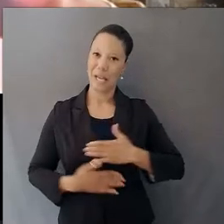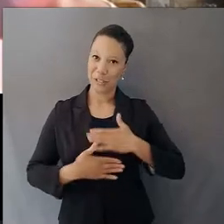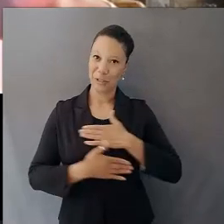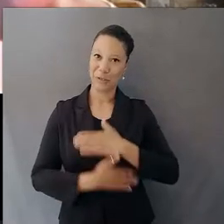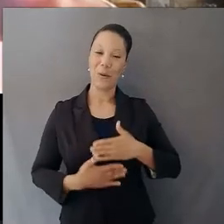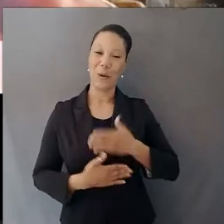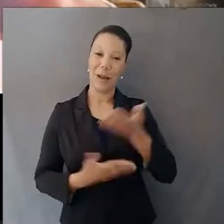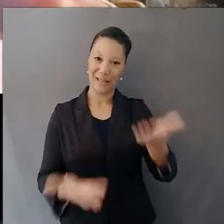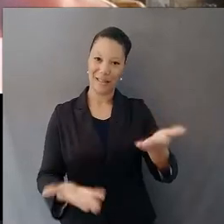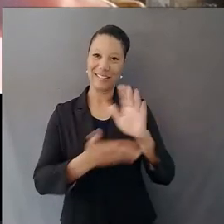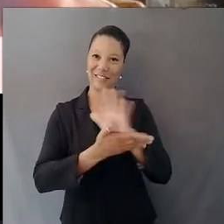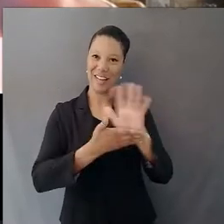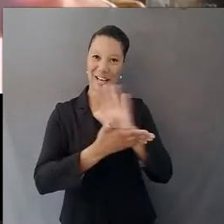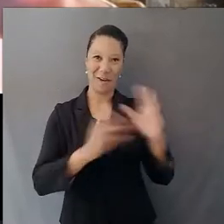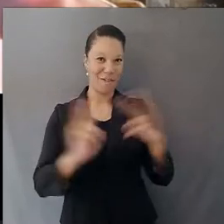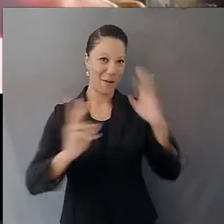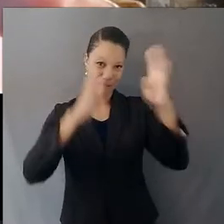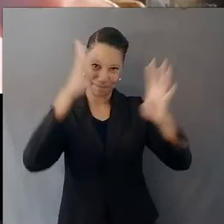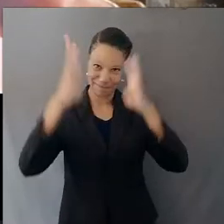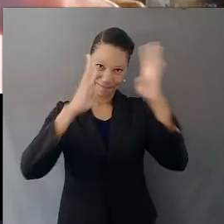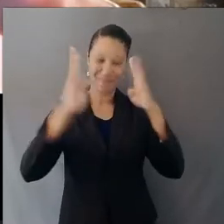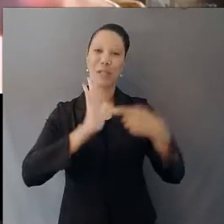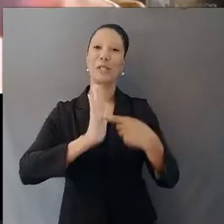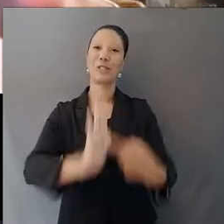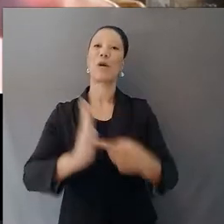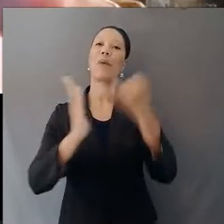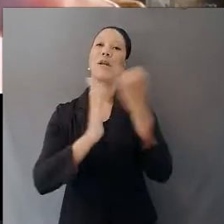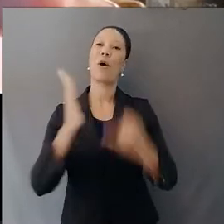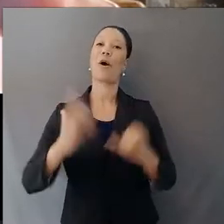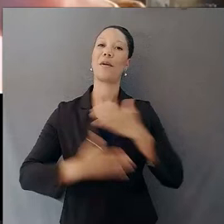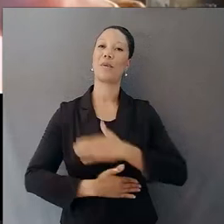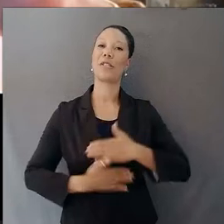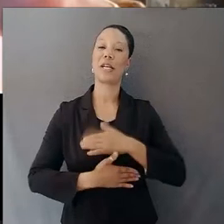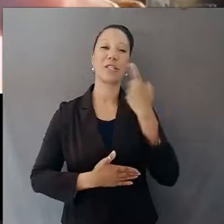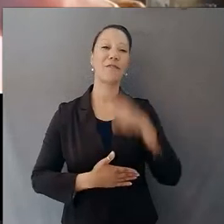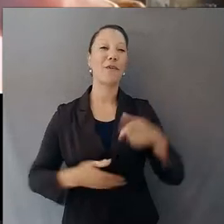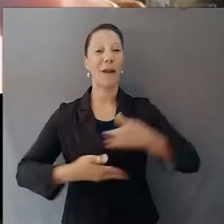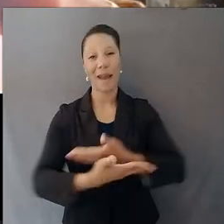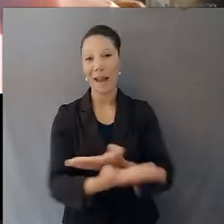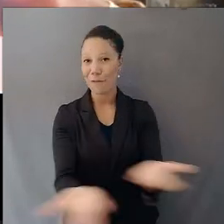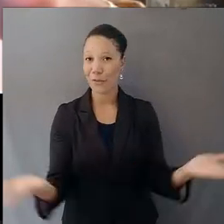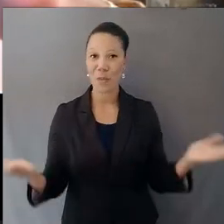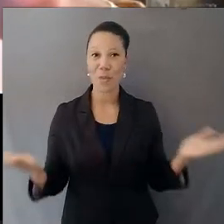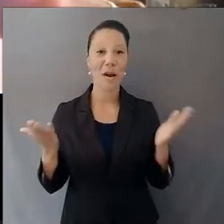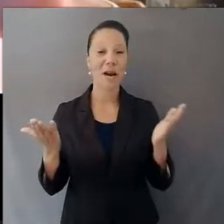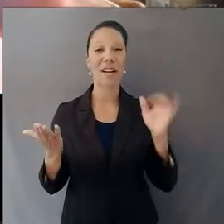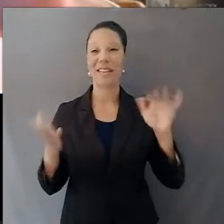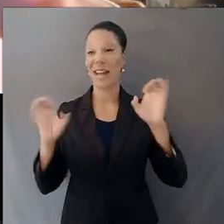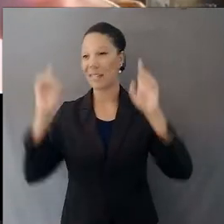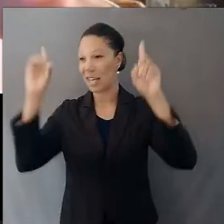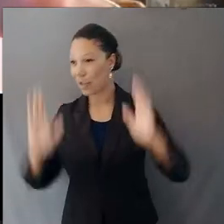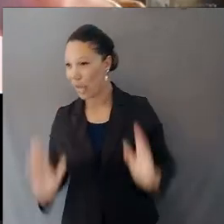creative video expressing our appreciation for everyone who is an educator,